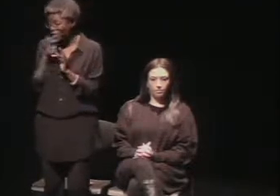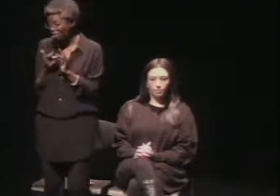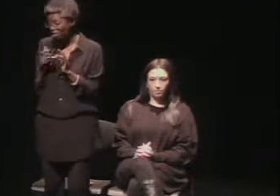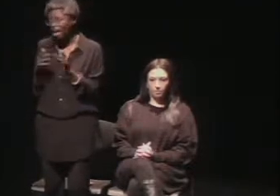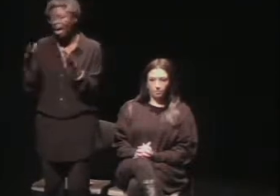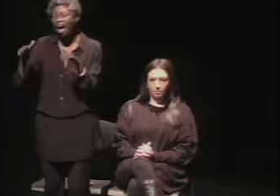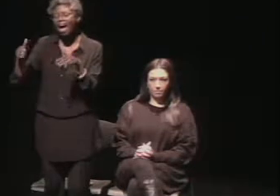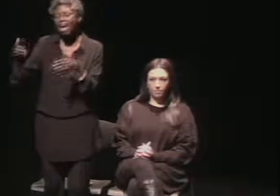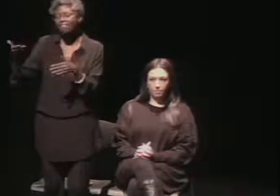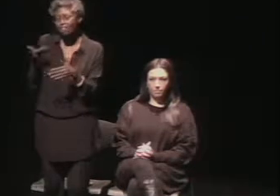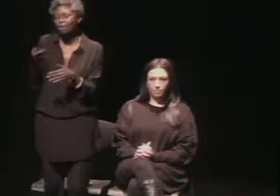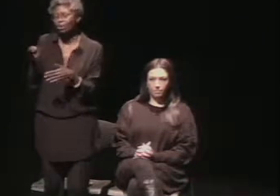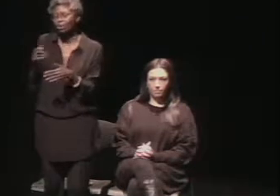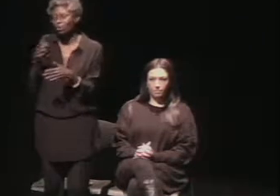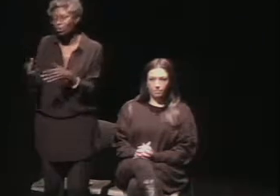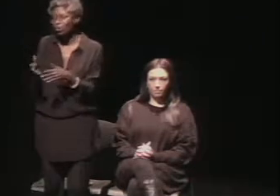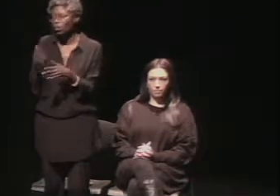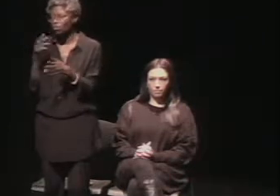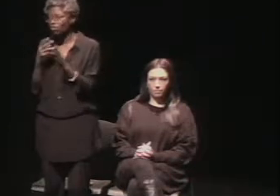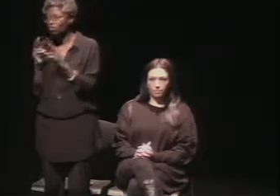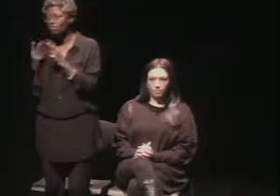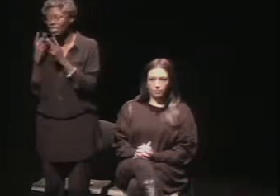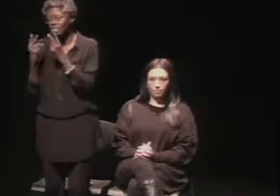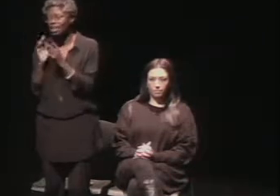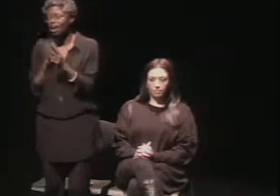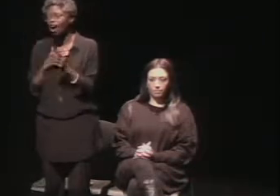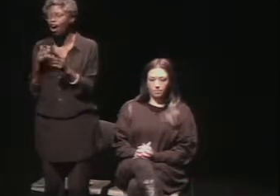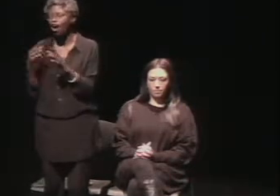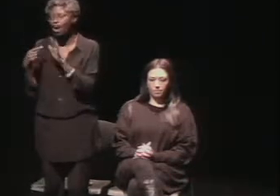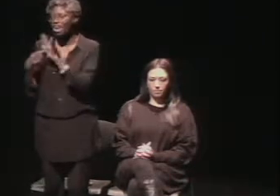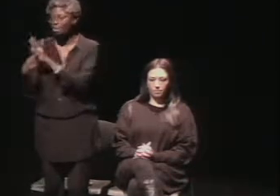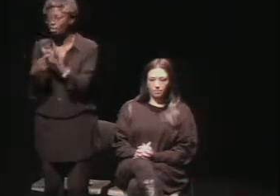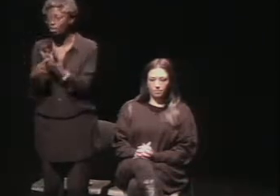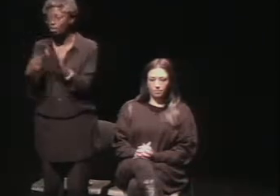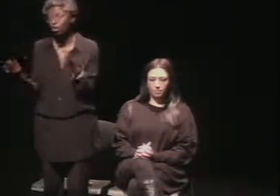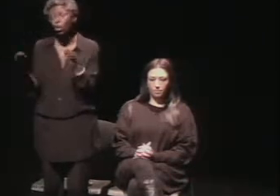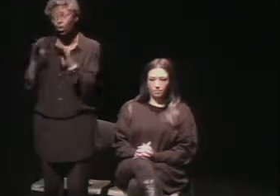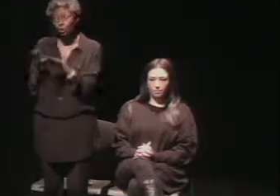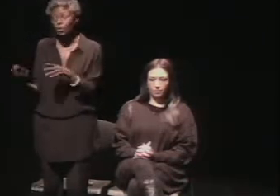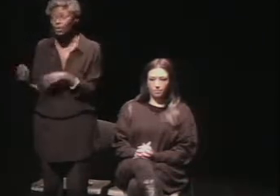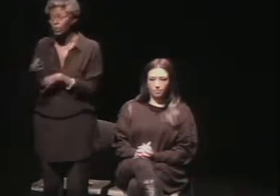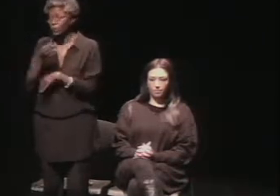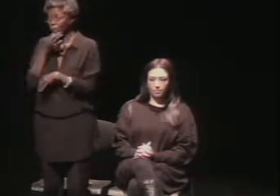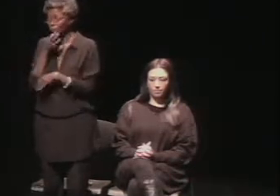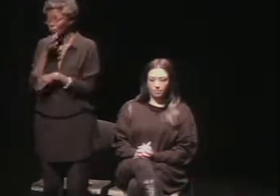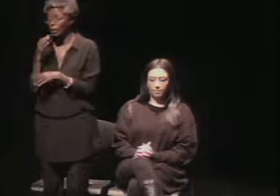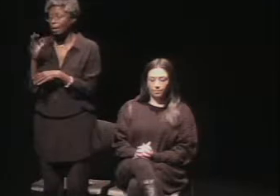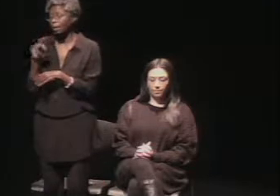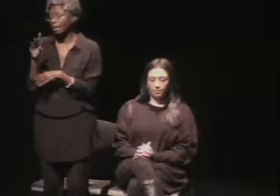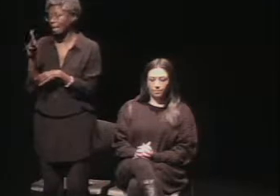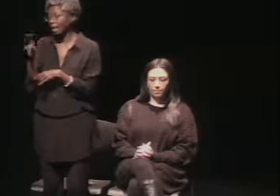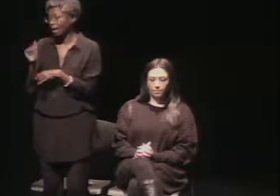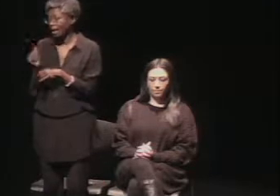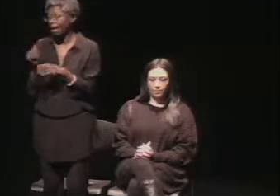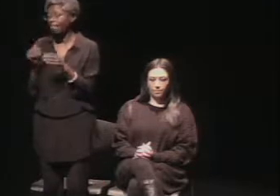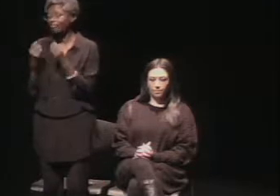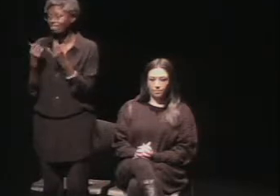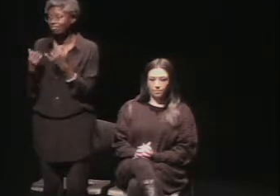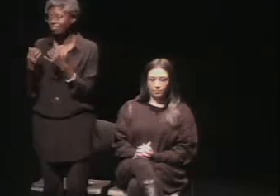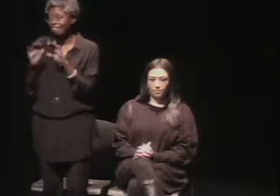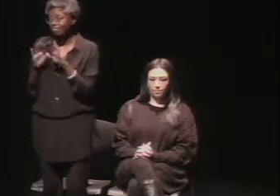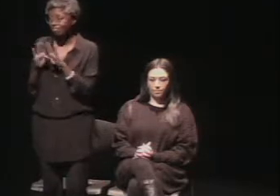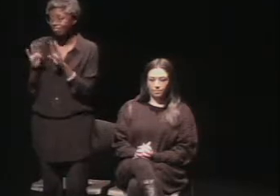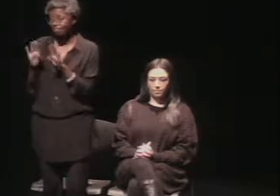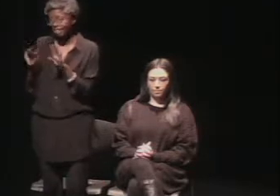our exhibitions that are currently on view that will be closing soon. The Media Gallery, which is featuring our